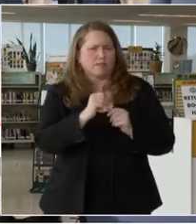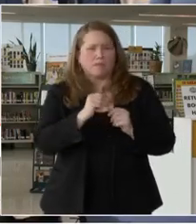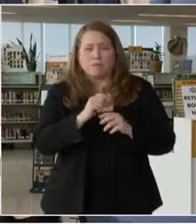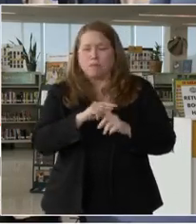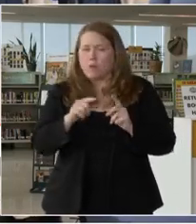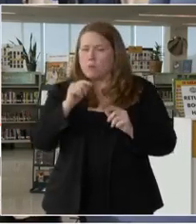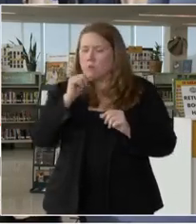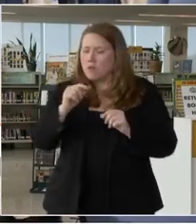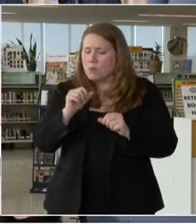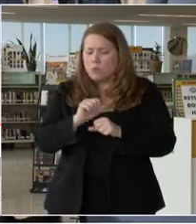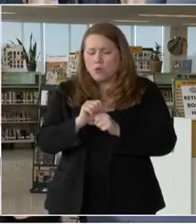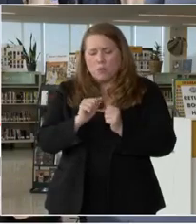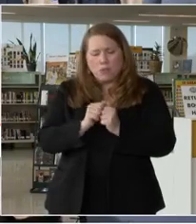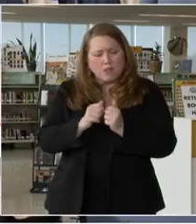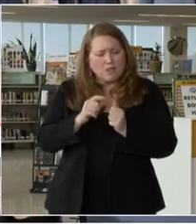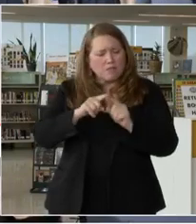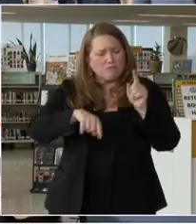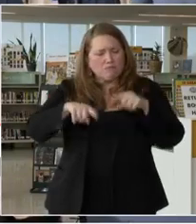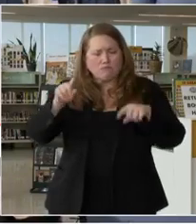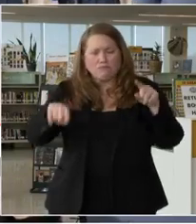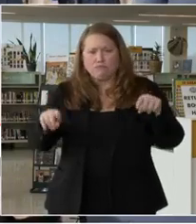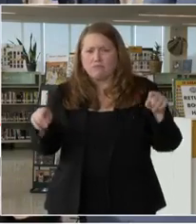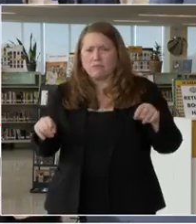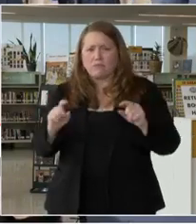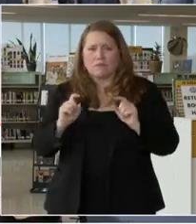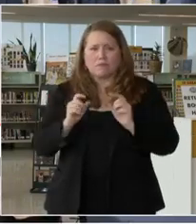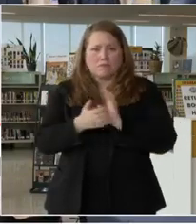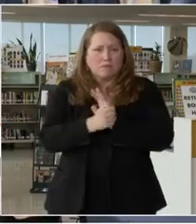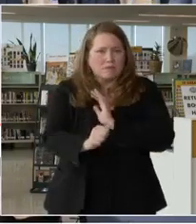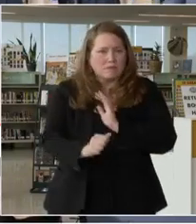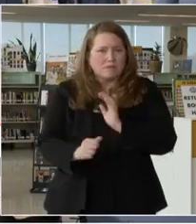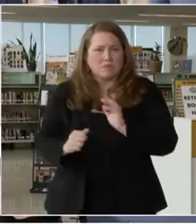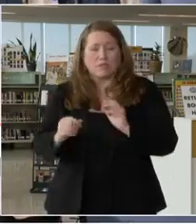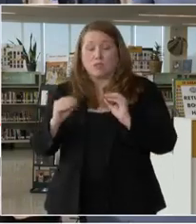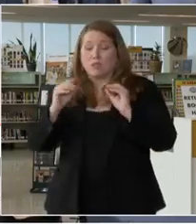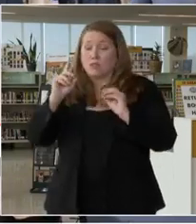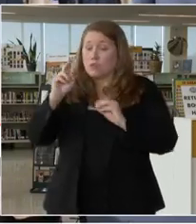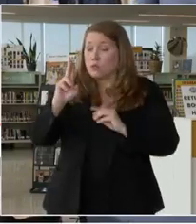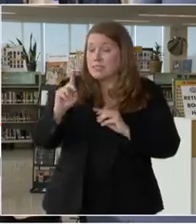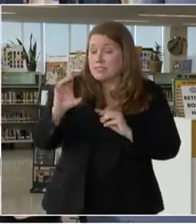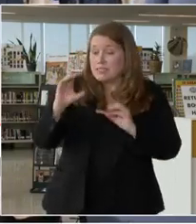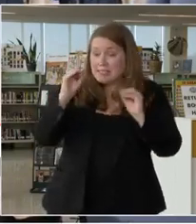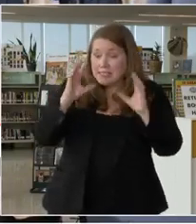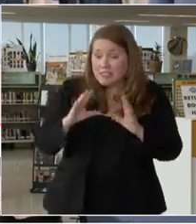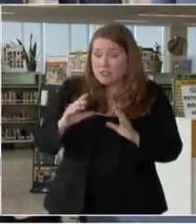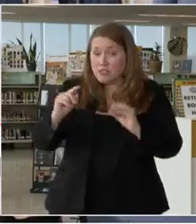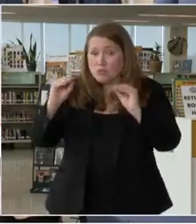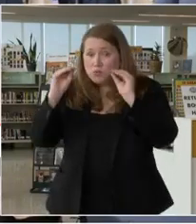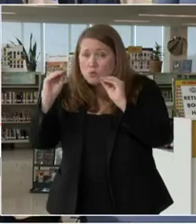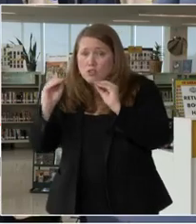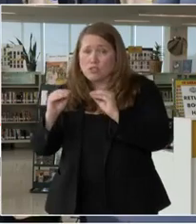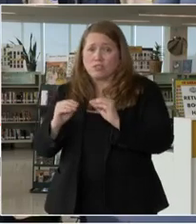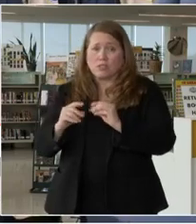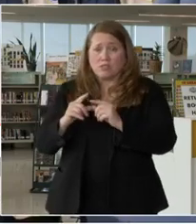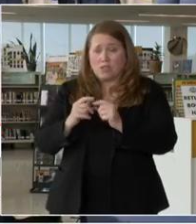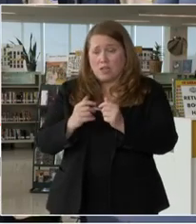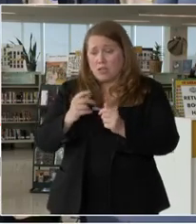have an amazing staff. I see our UDC partners over here in the corner. We have an amazing team of people that are committed to your